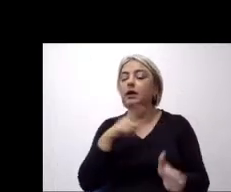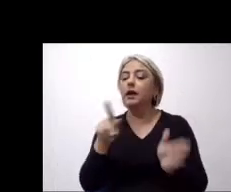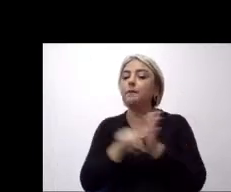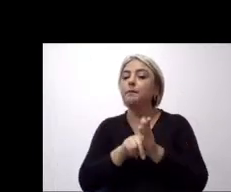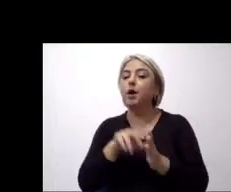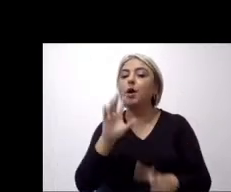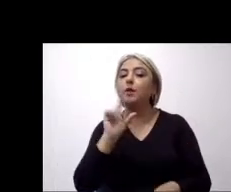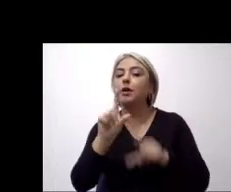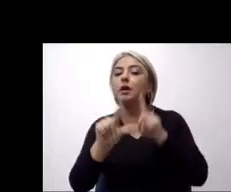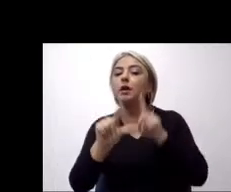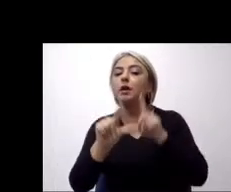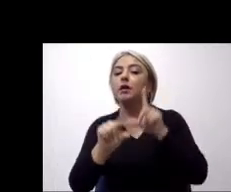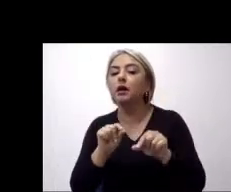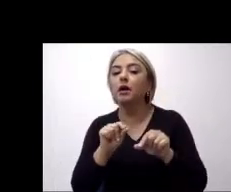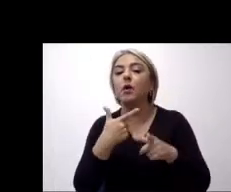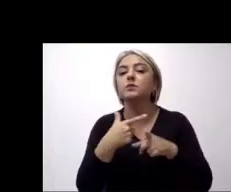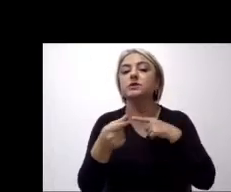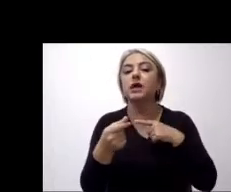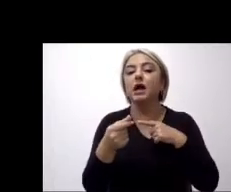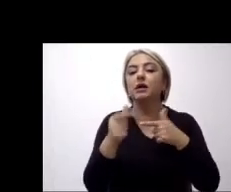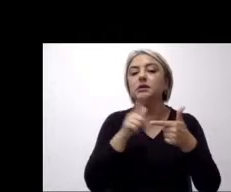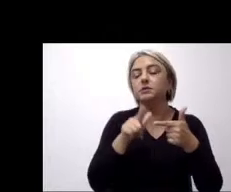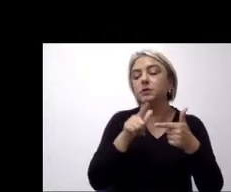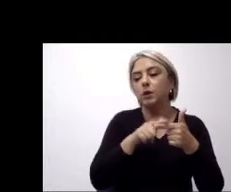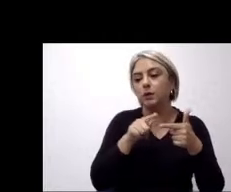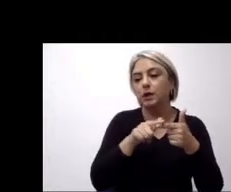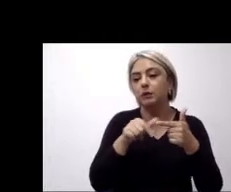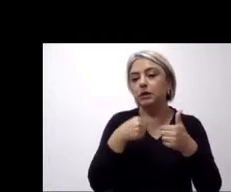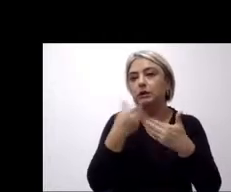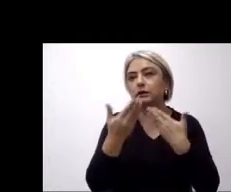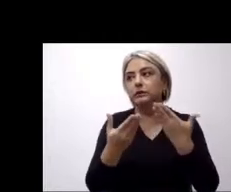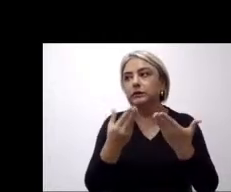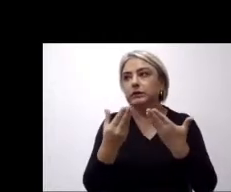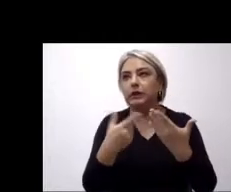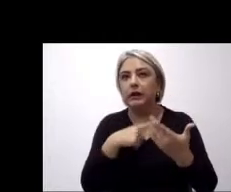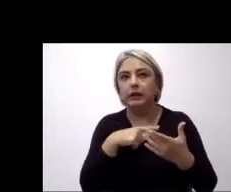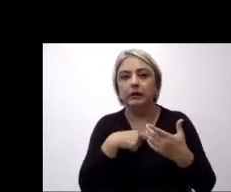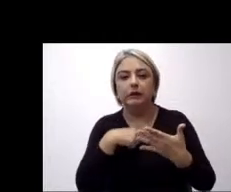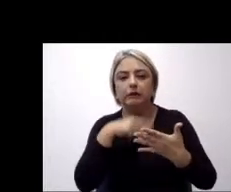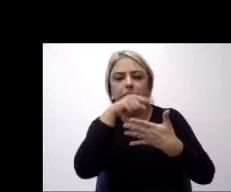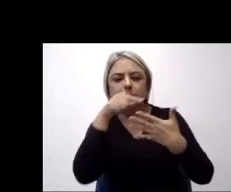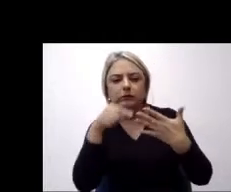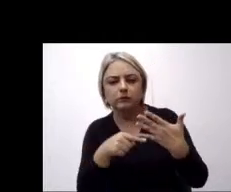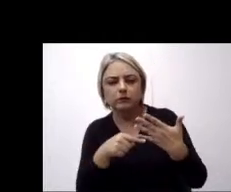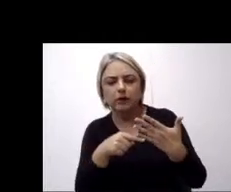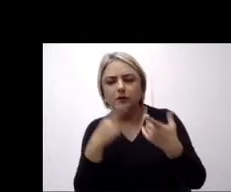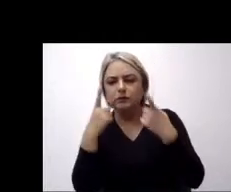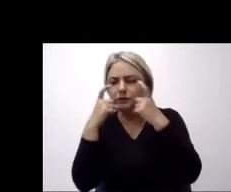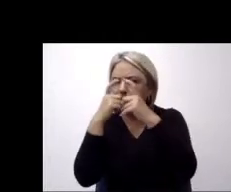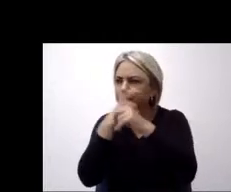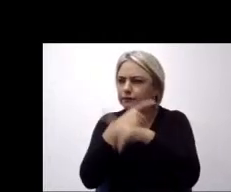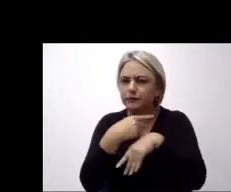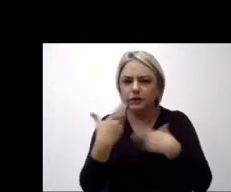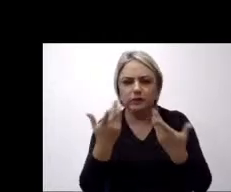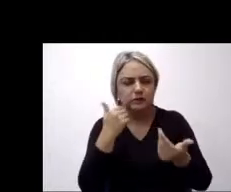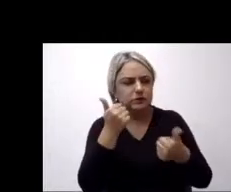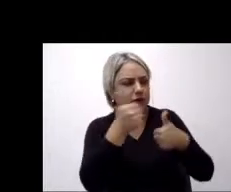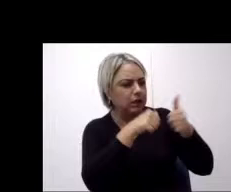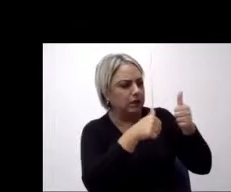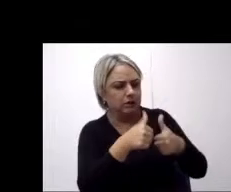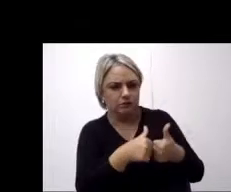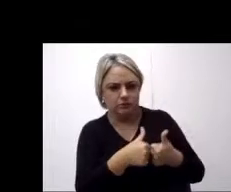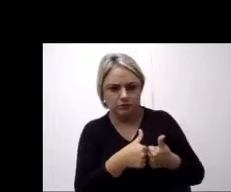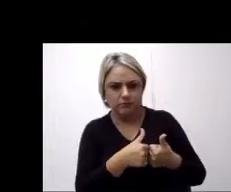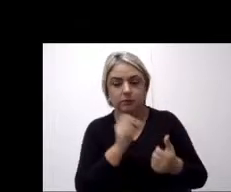to a situation where there is a lot of actors who defend the same alternative. And it's a little like a